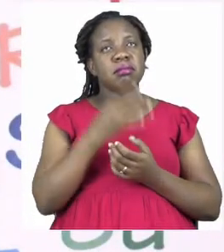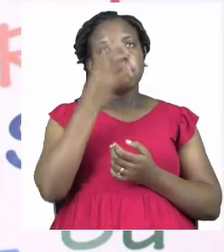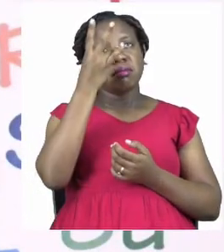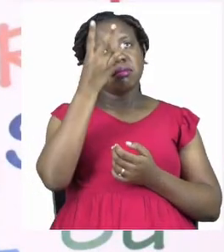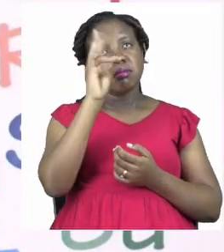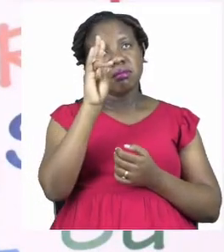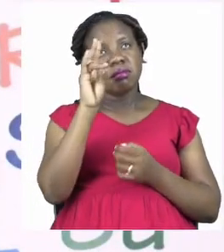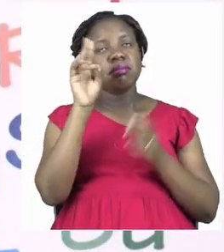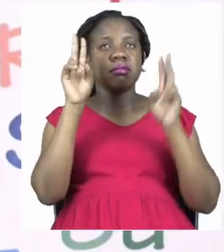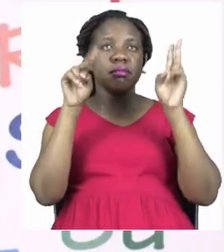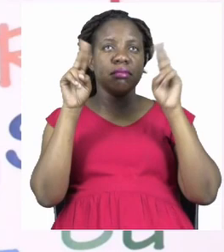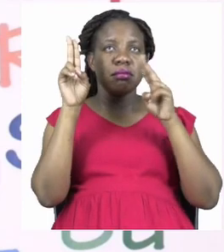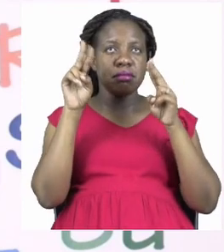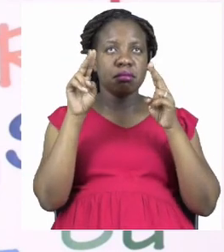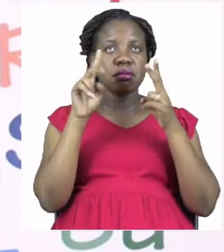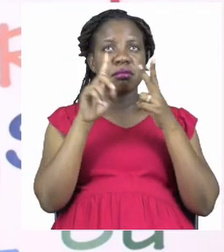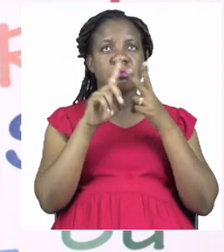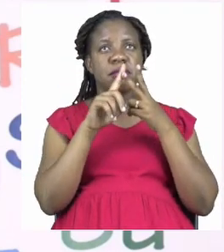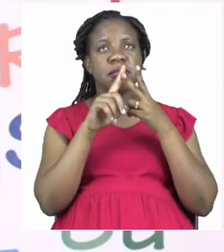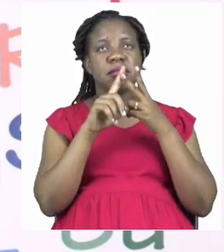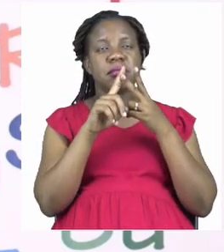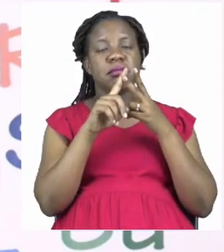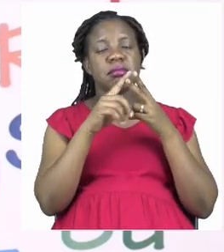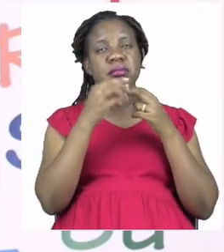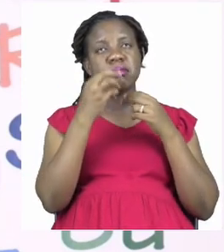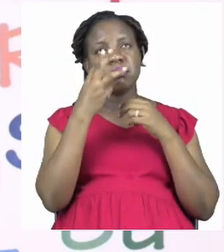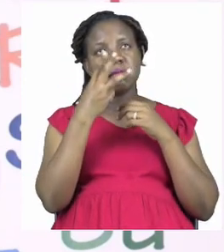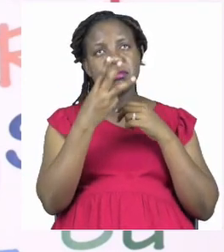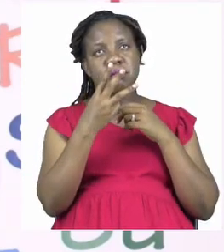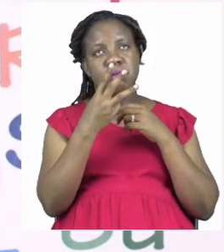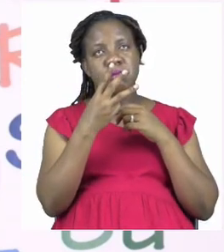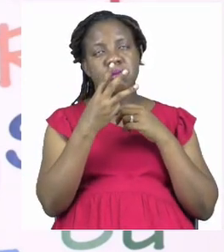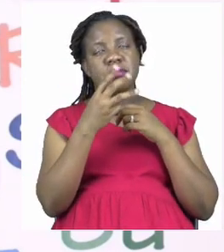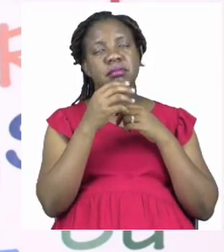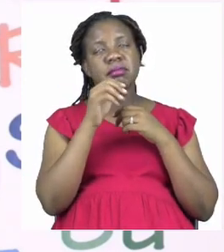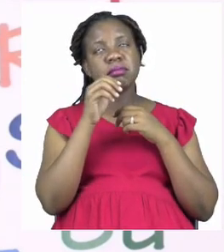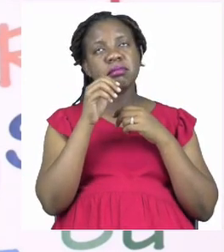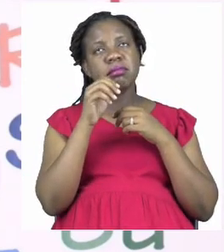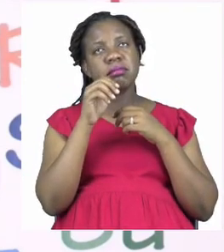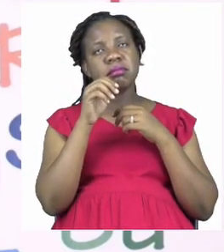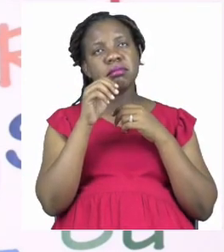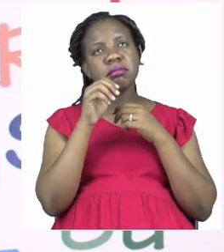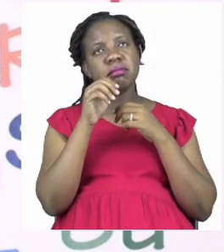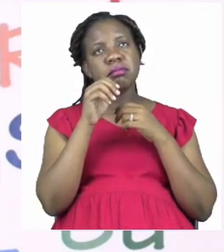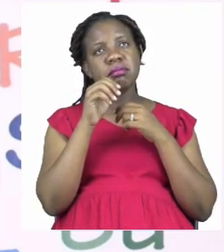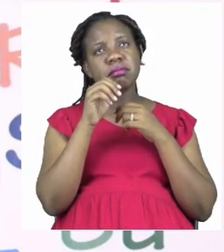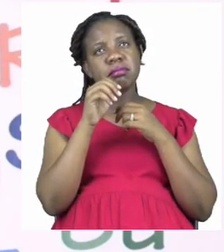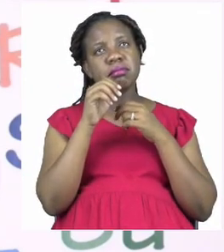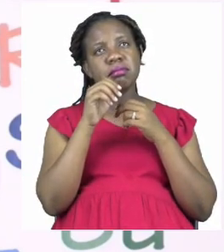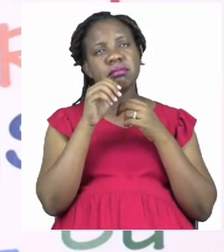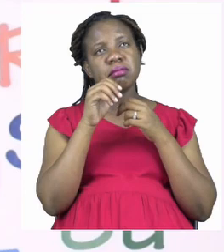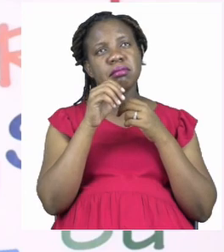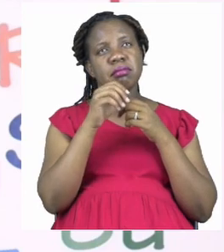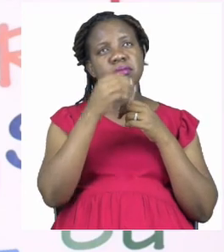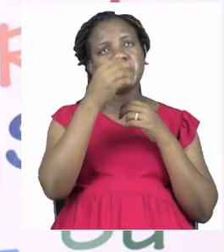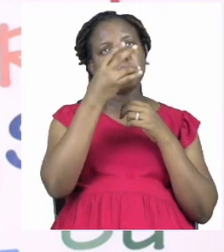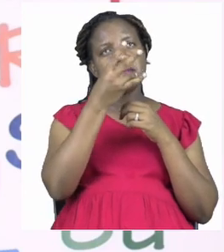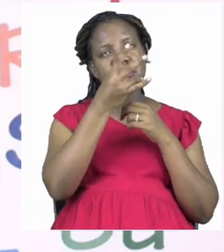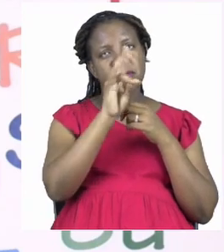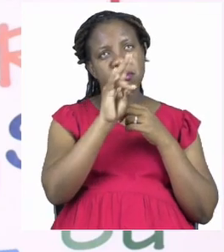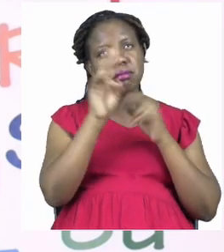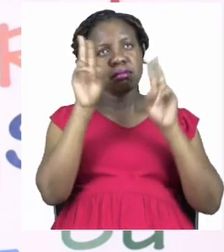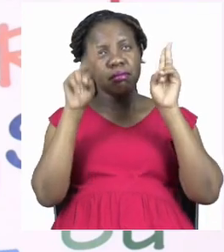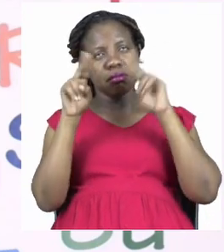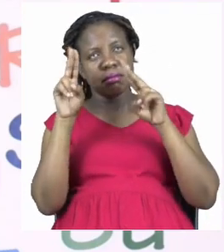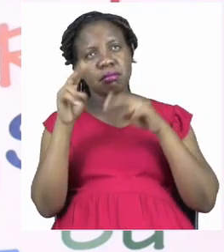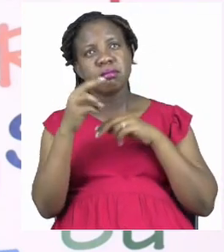we're going to say, are we adding, subtracting, multiplying, or